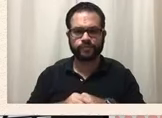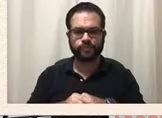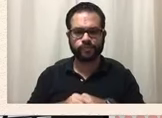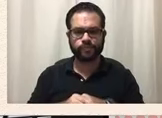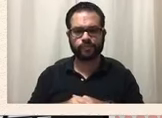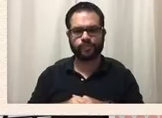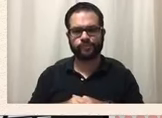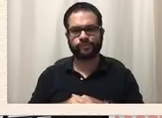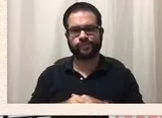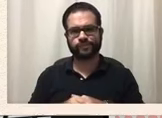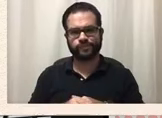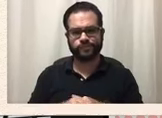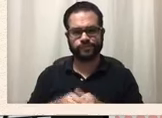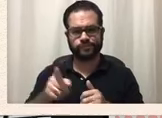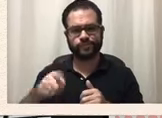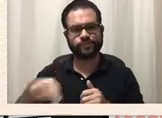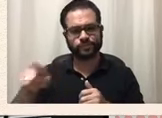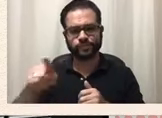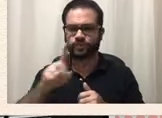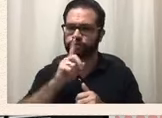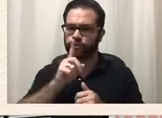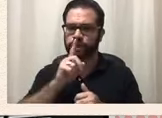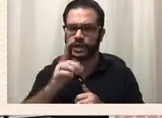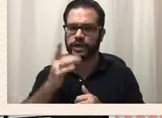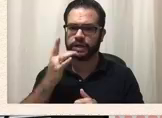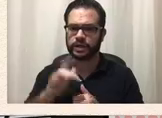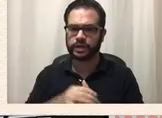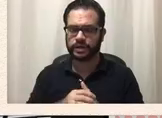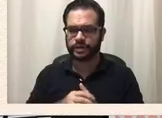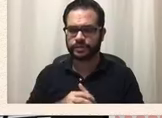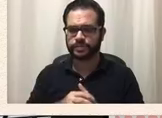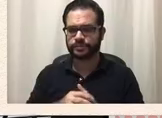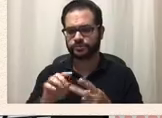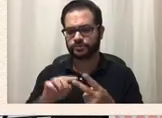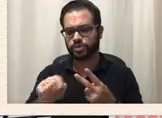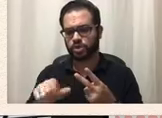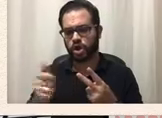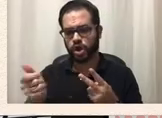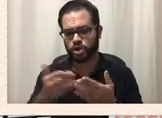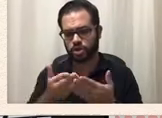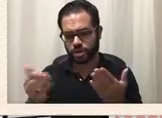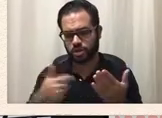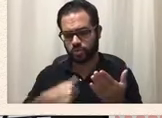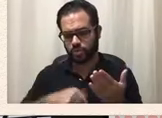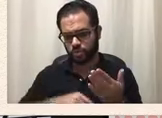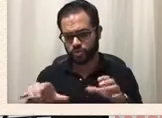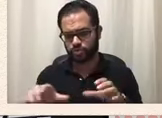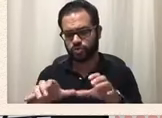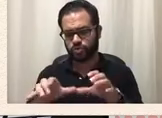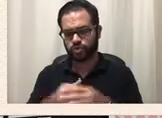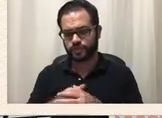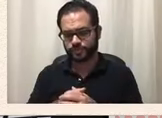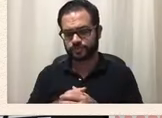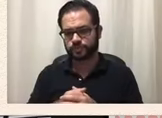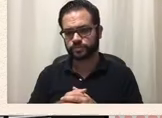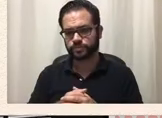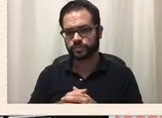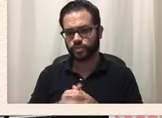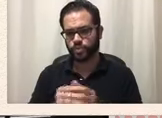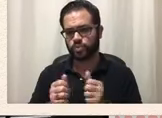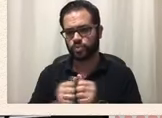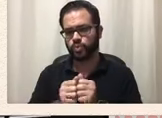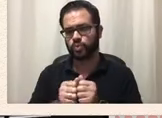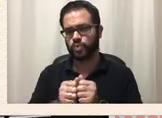up. One of the other things we do, we mentor the kids every